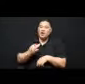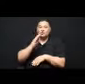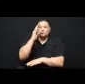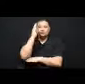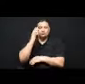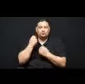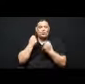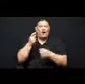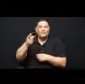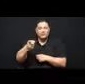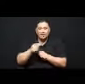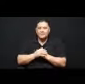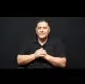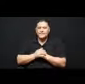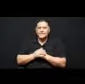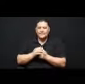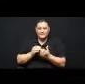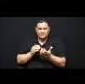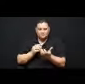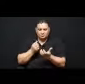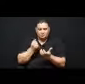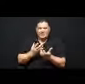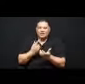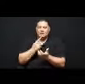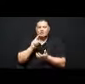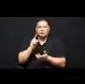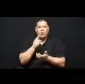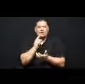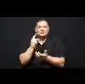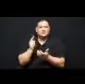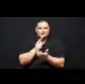my hand, ready for another paper-thin slice of pizza.